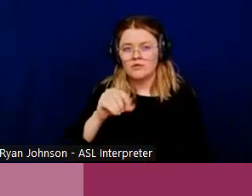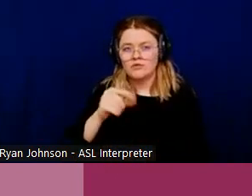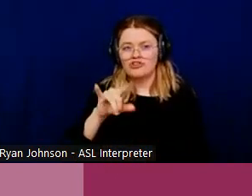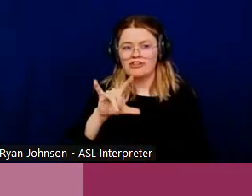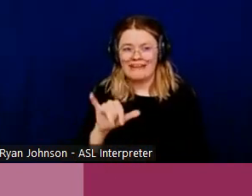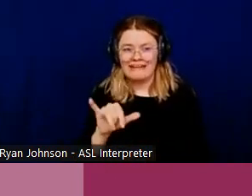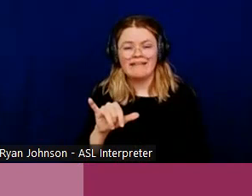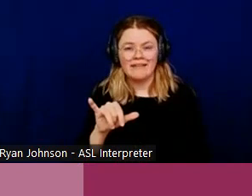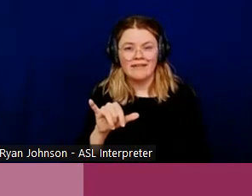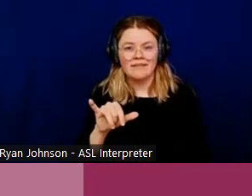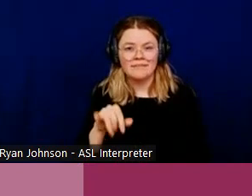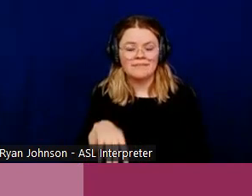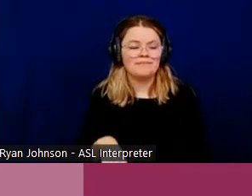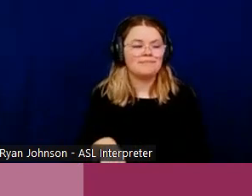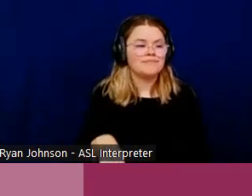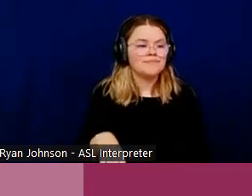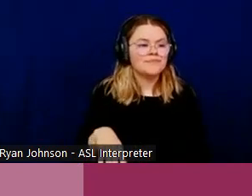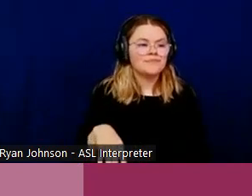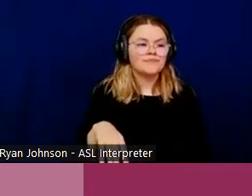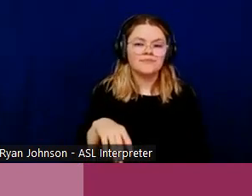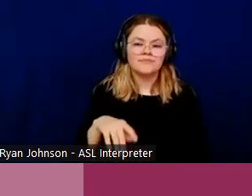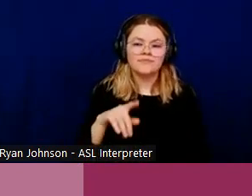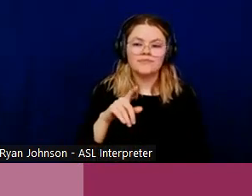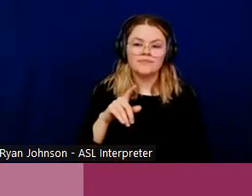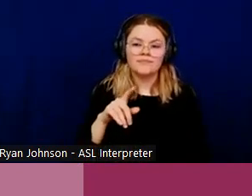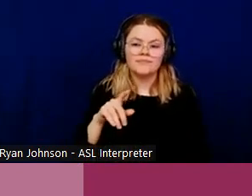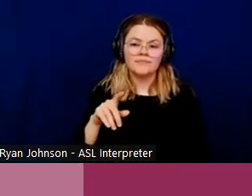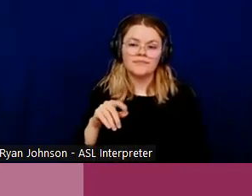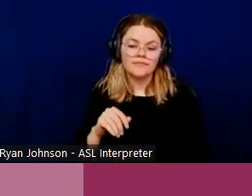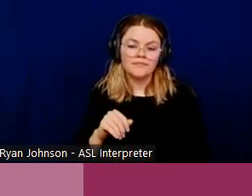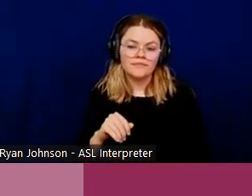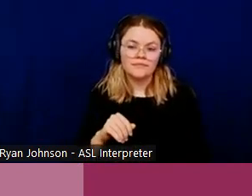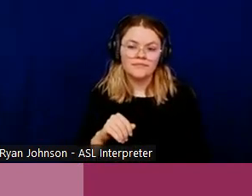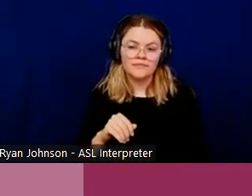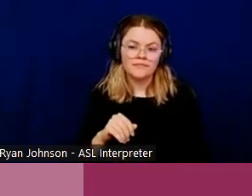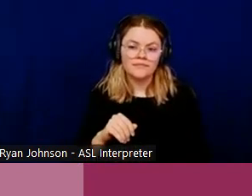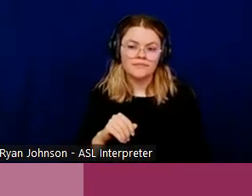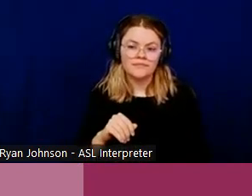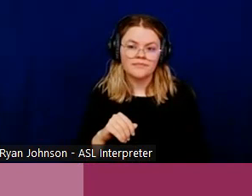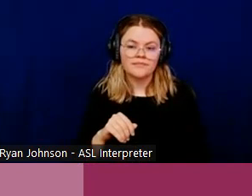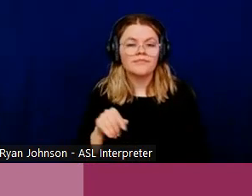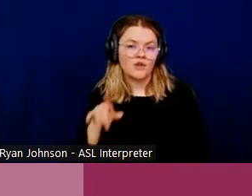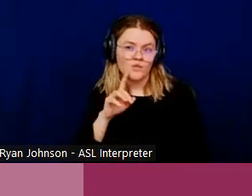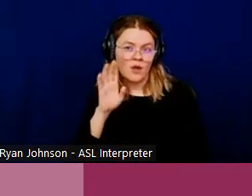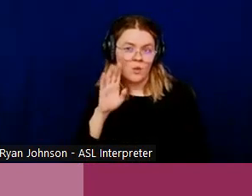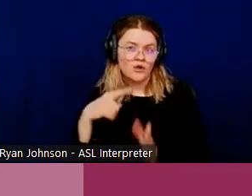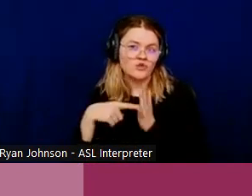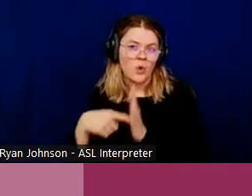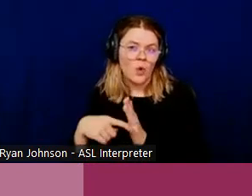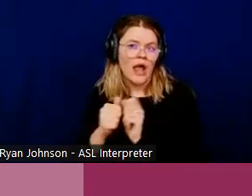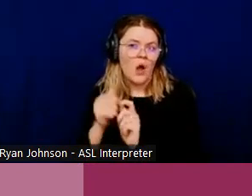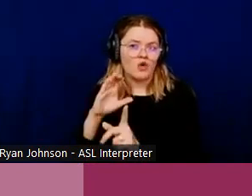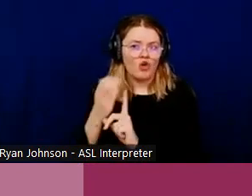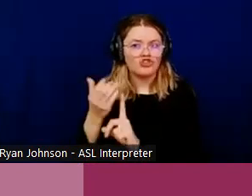beliefs, acceptance of coercion, and show how many aspects of our culture devalues